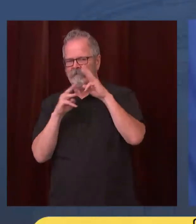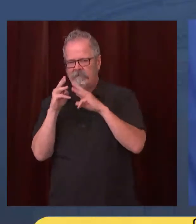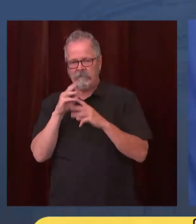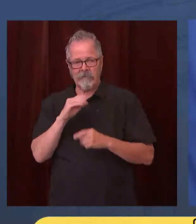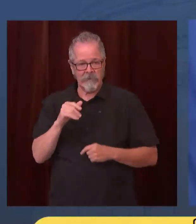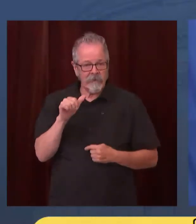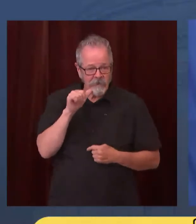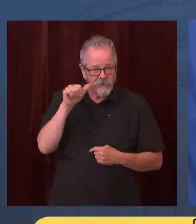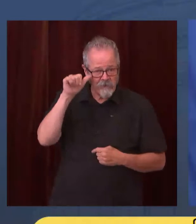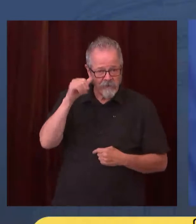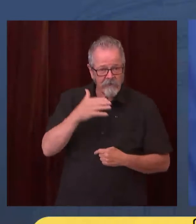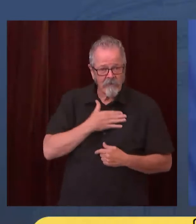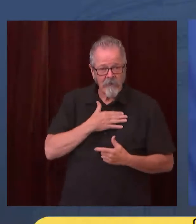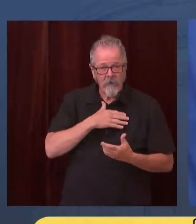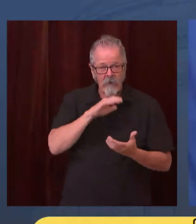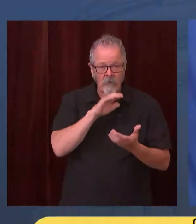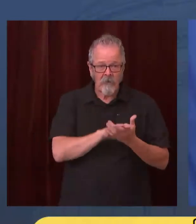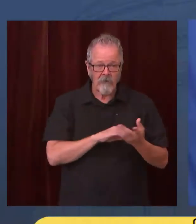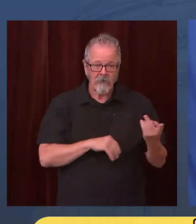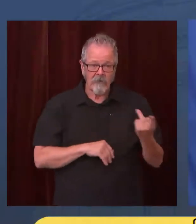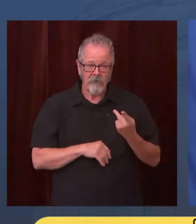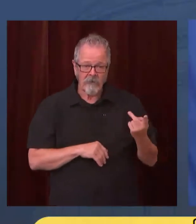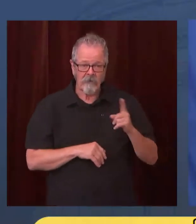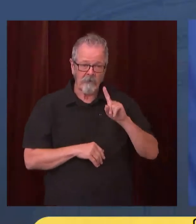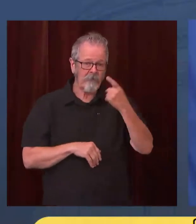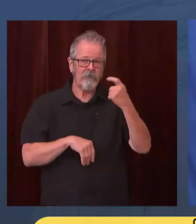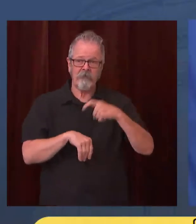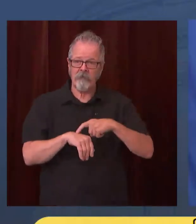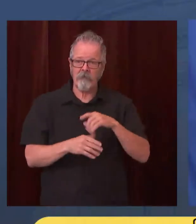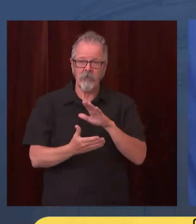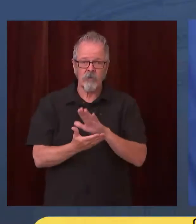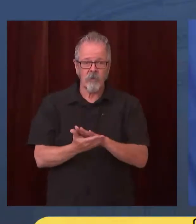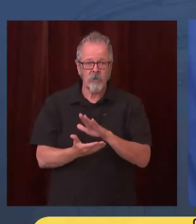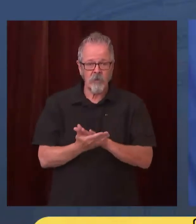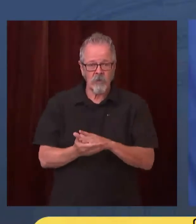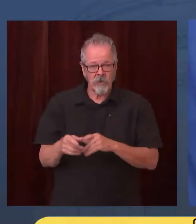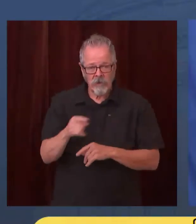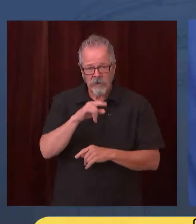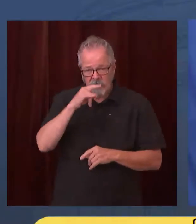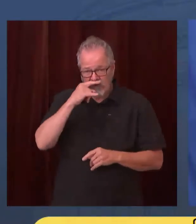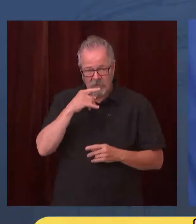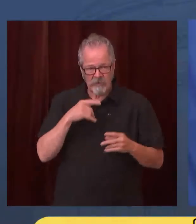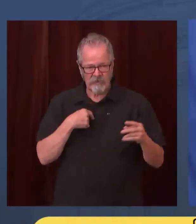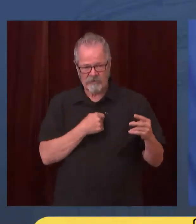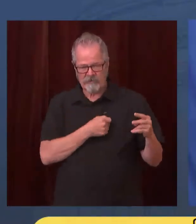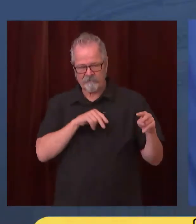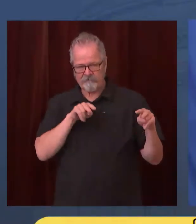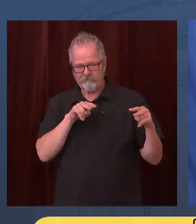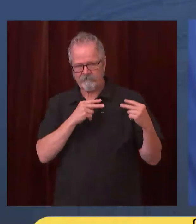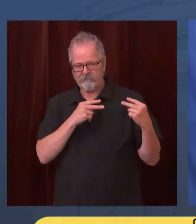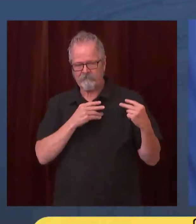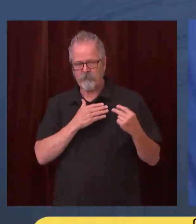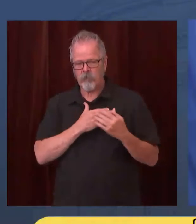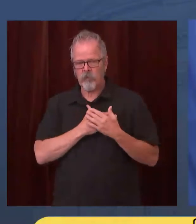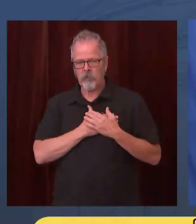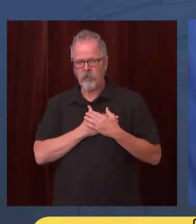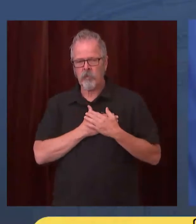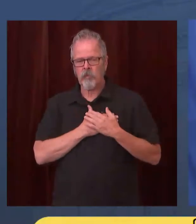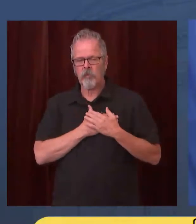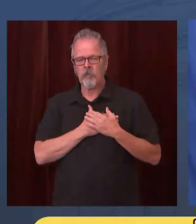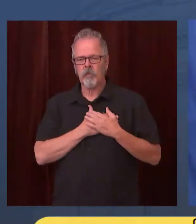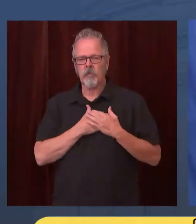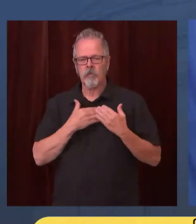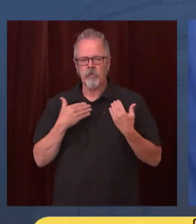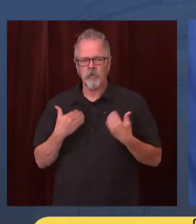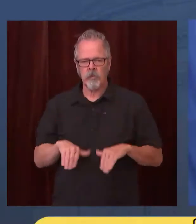our children. But we also know that we as parents and as adults in the community can do what we can to mask up and